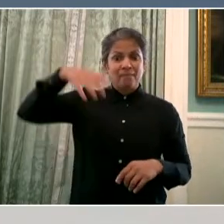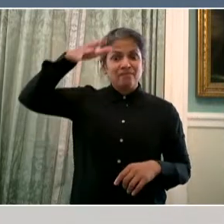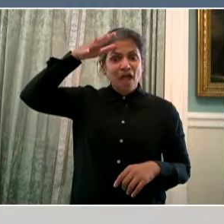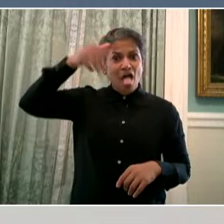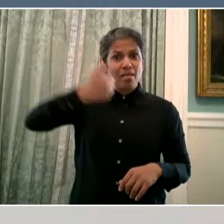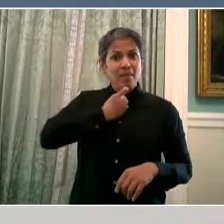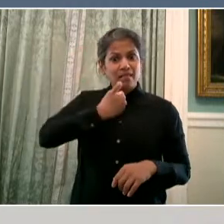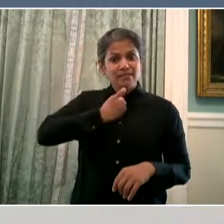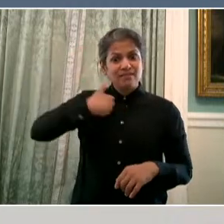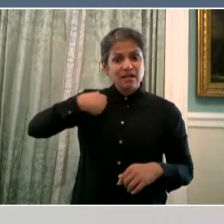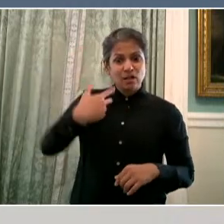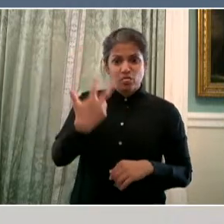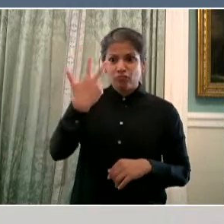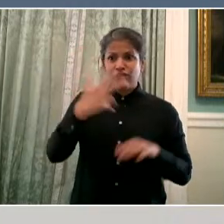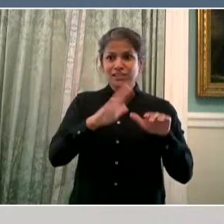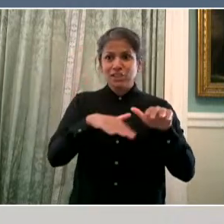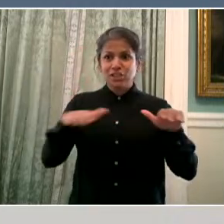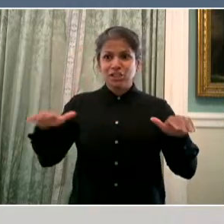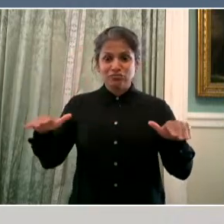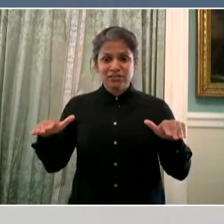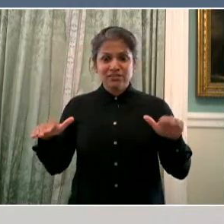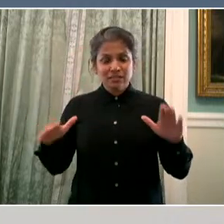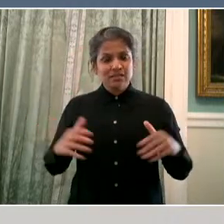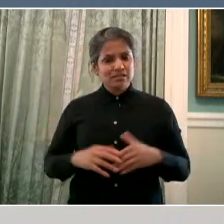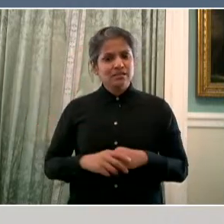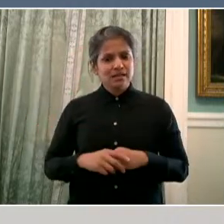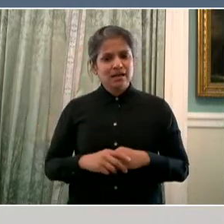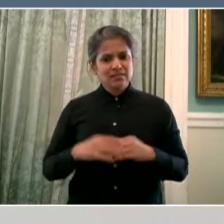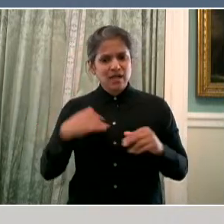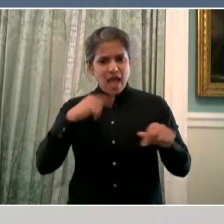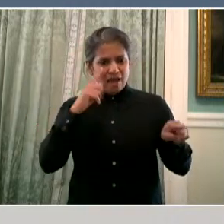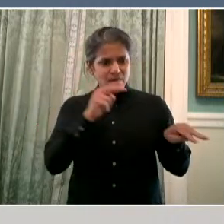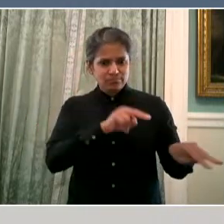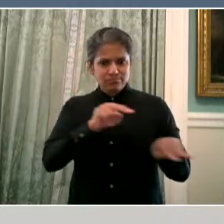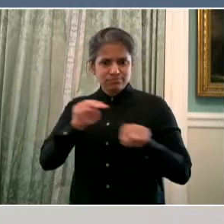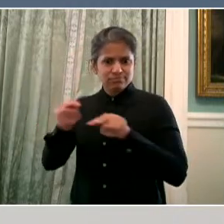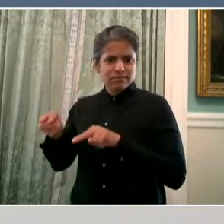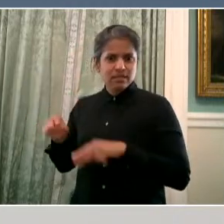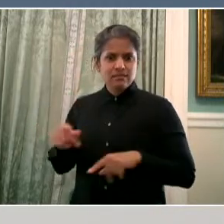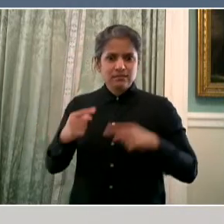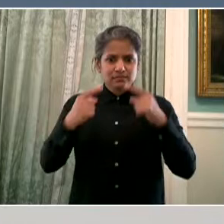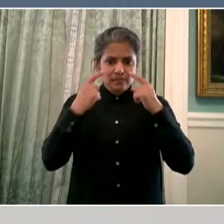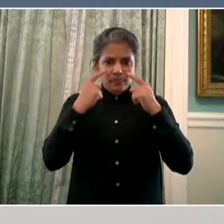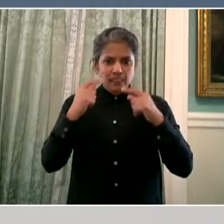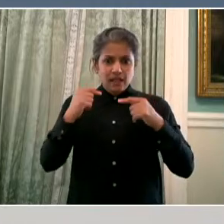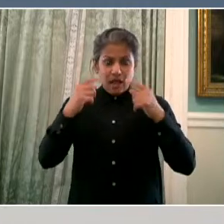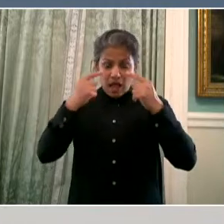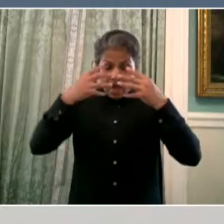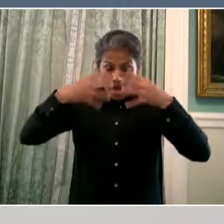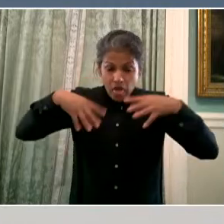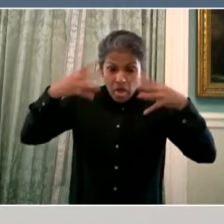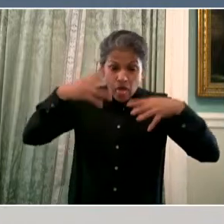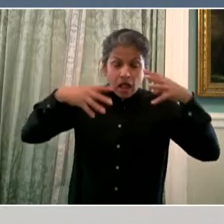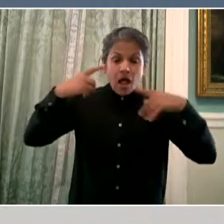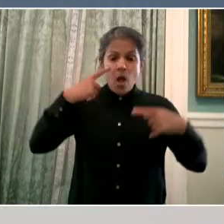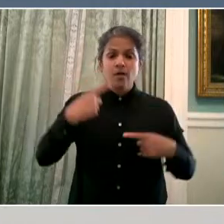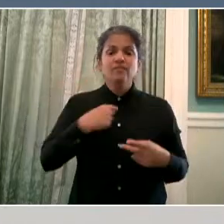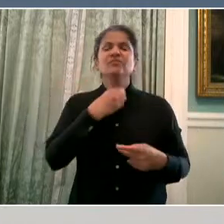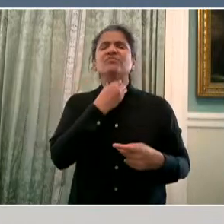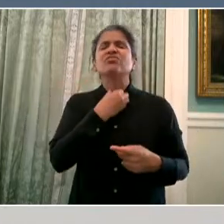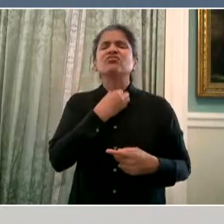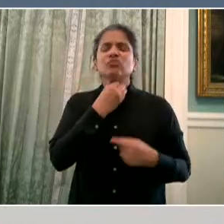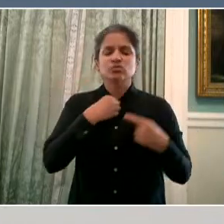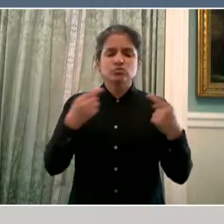feeling regularly, watching for watery eyes, sore throats, and shortness of breath. And I'll bring them inside if they're showing any signs of